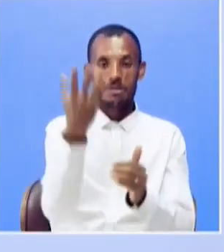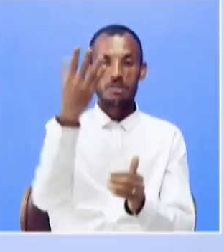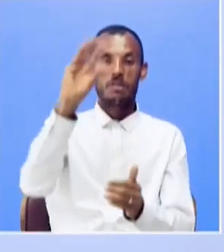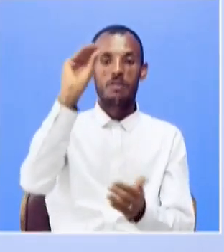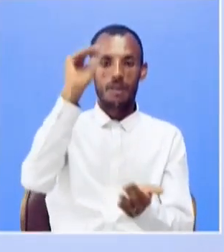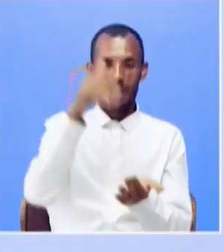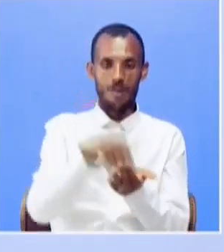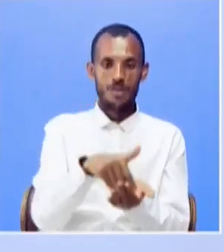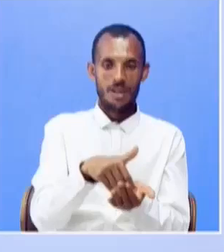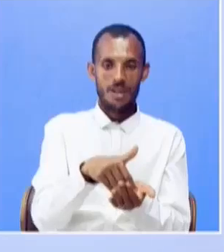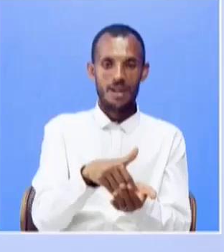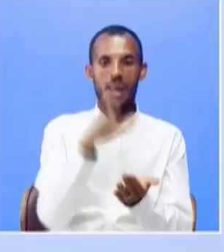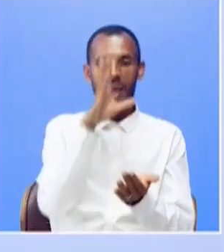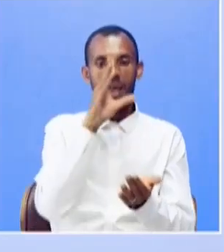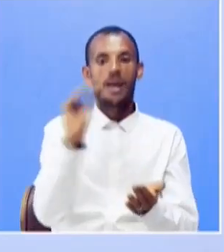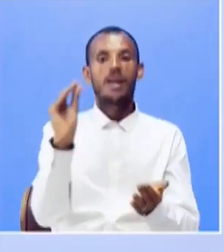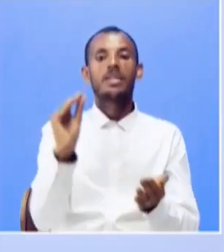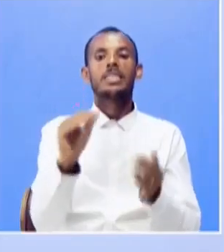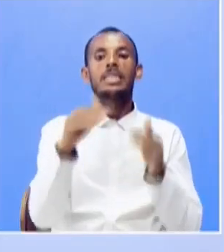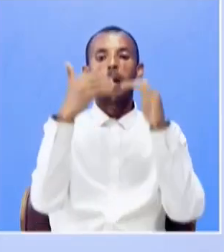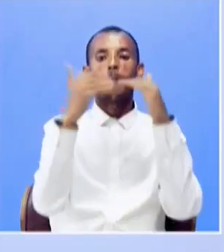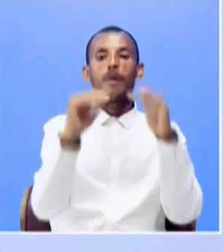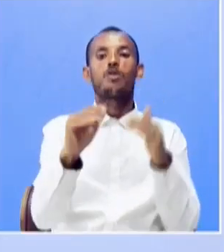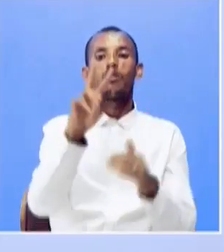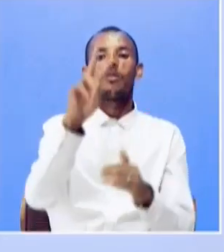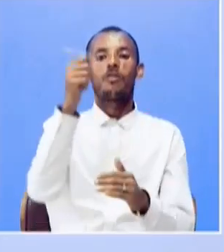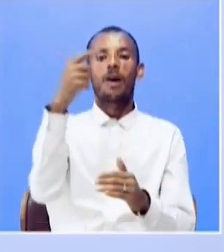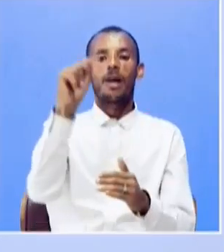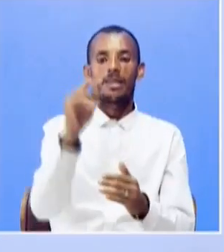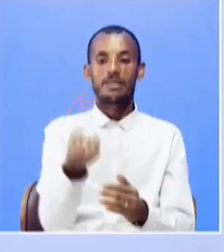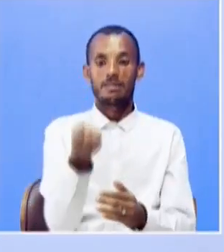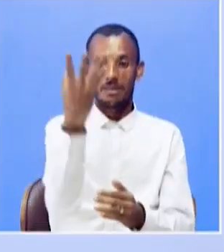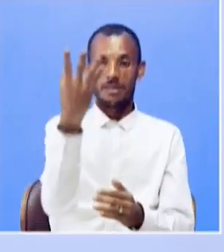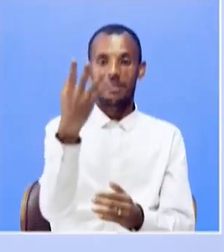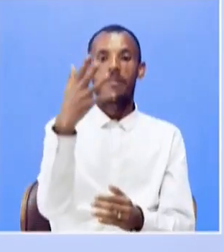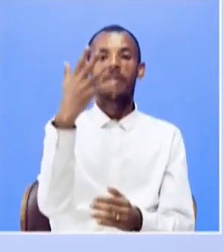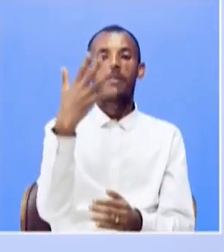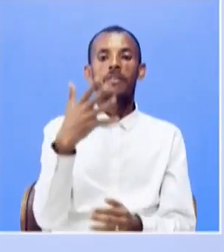15,000, and the amount of watt is here, it is